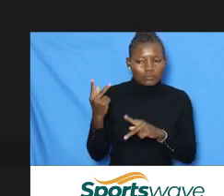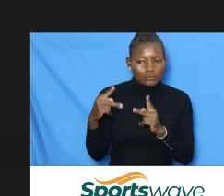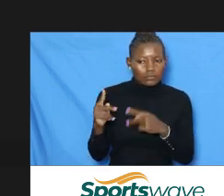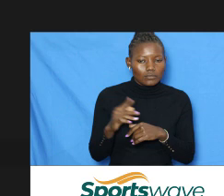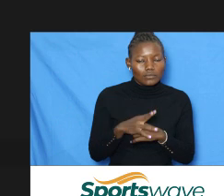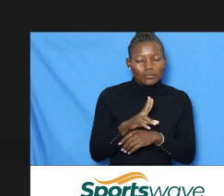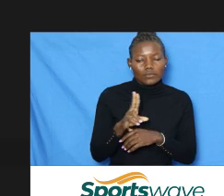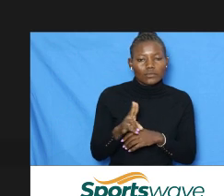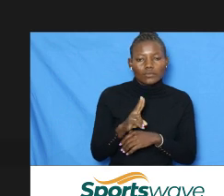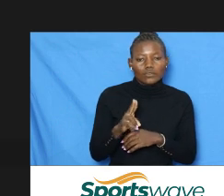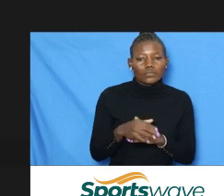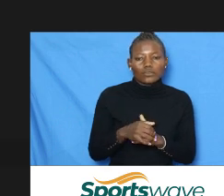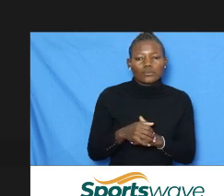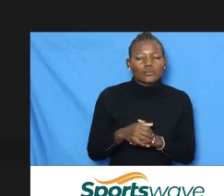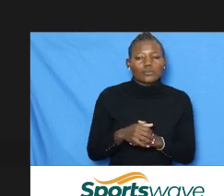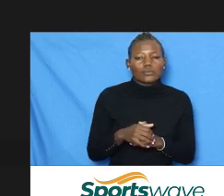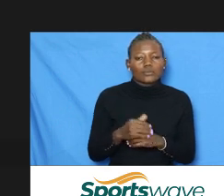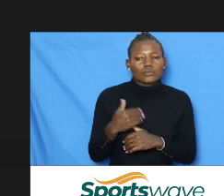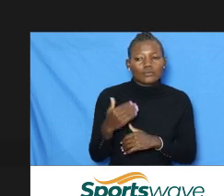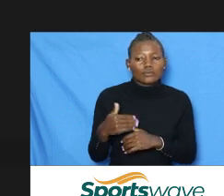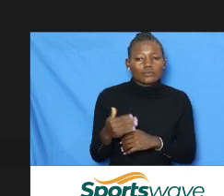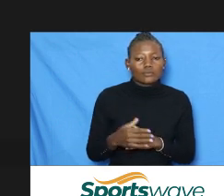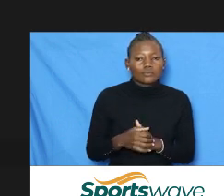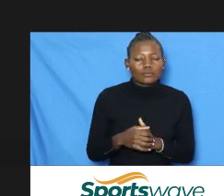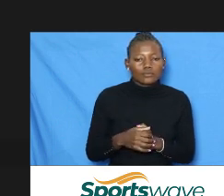familiar with those at all. Yes.